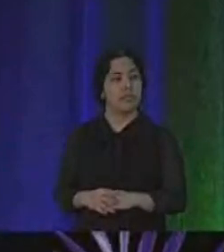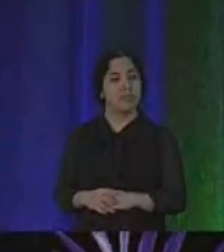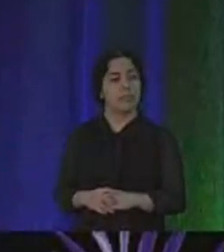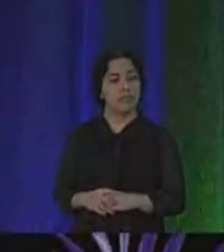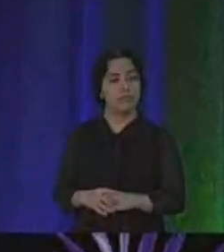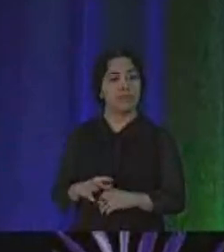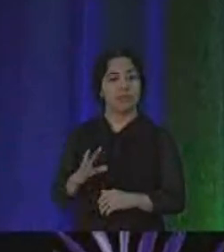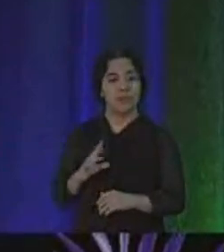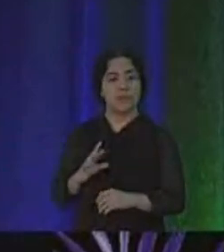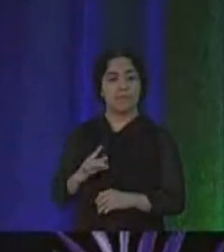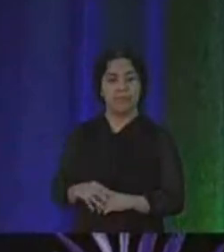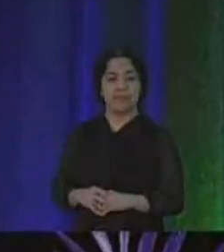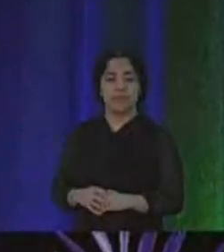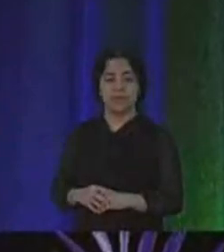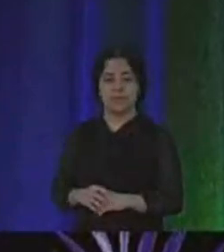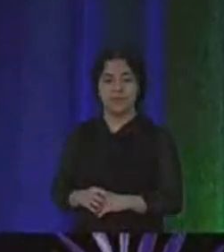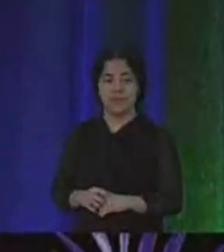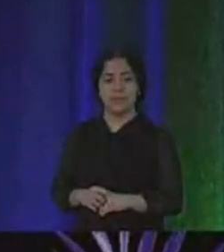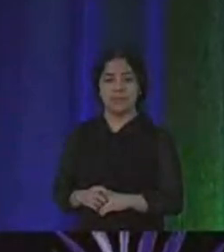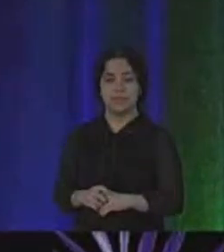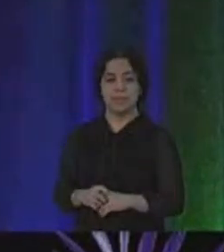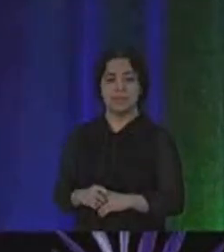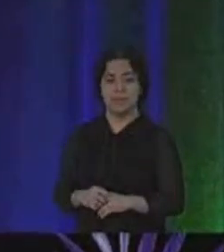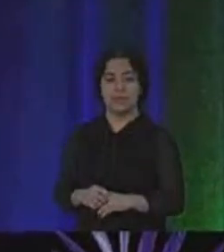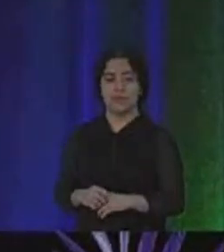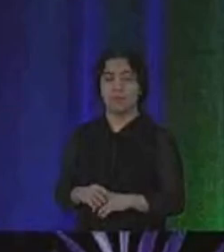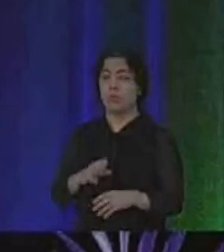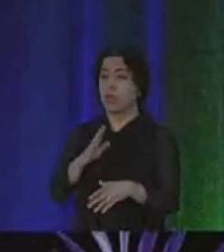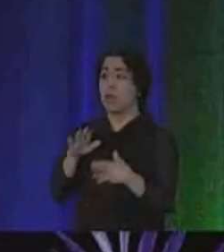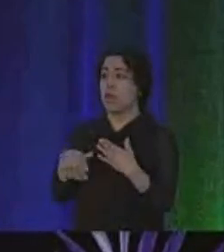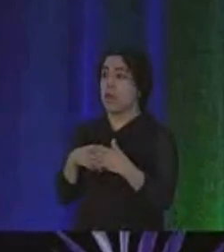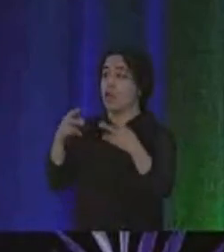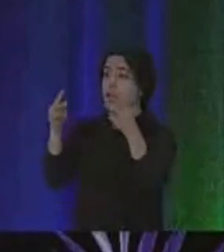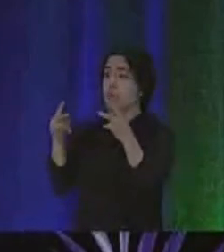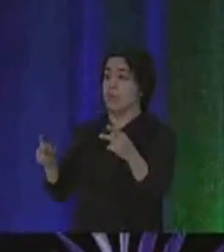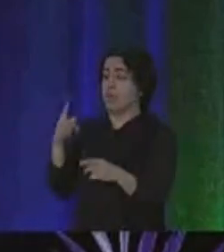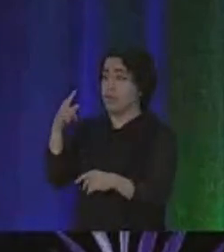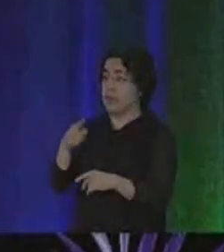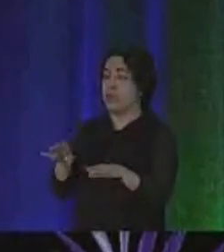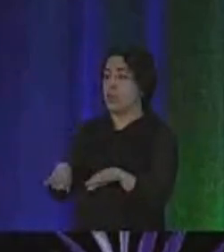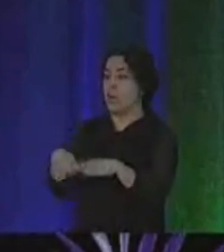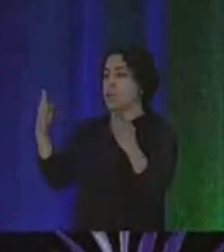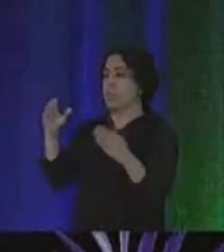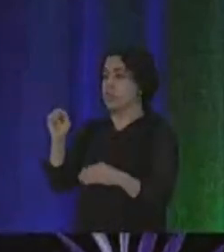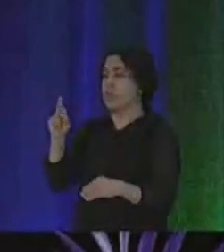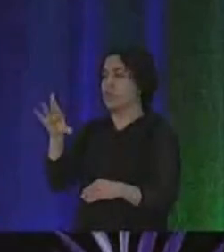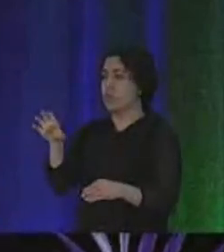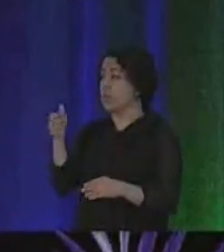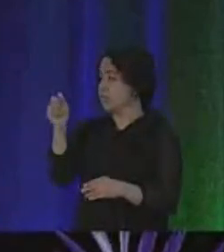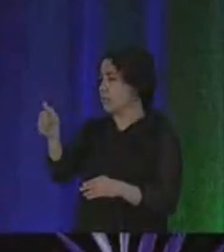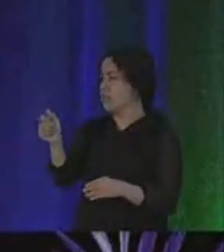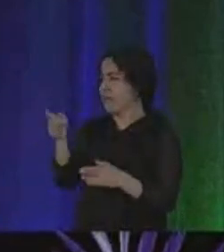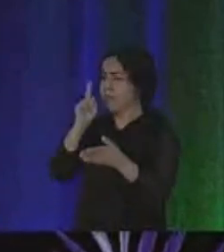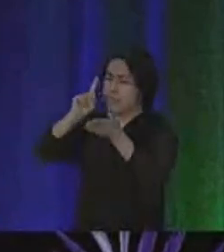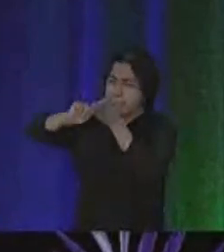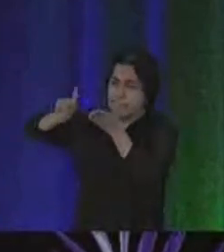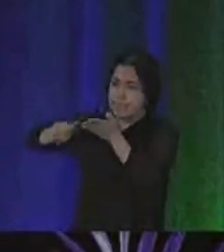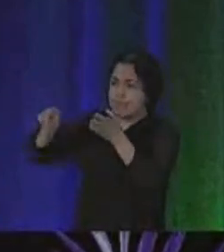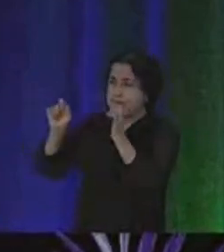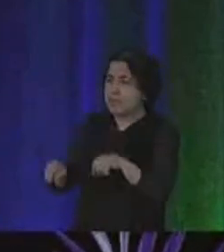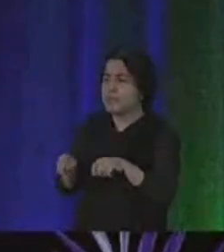Cool. Now, all the code for this is open source, so I'll leave that for you to investigate.